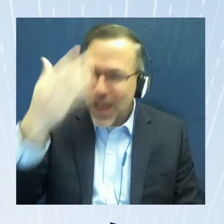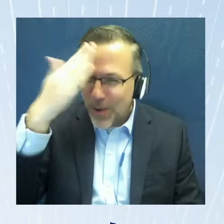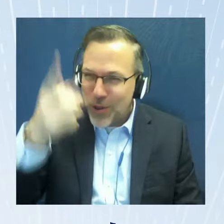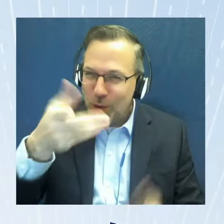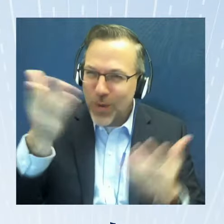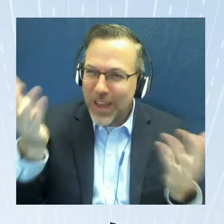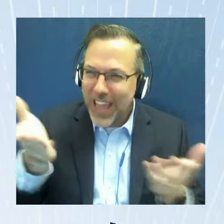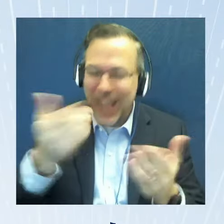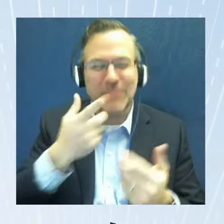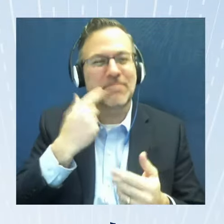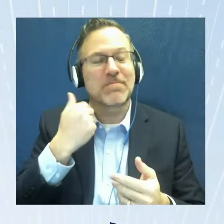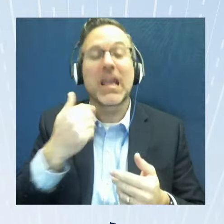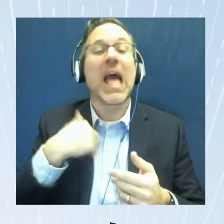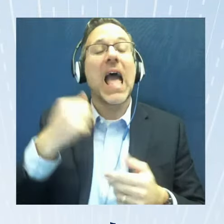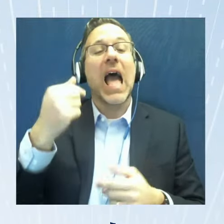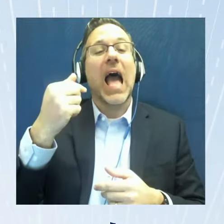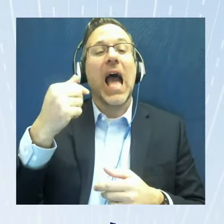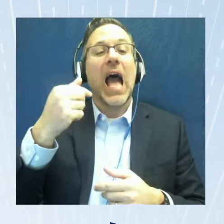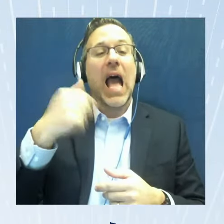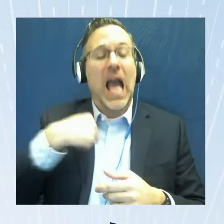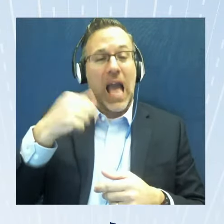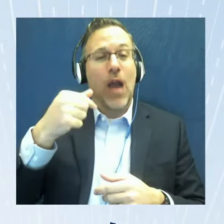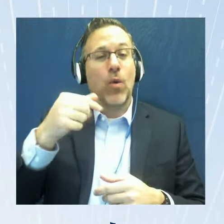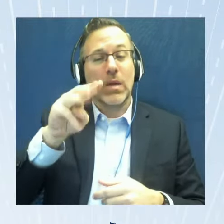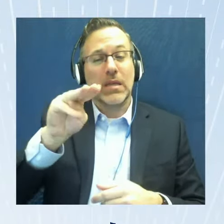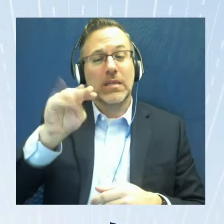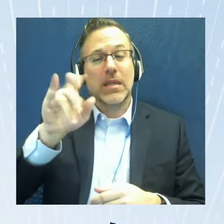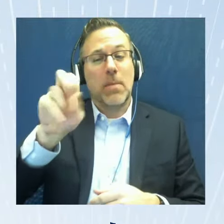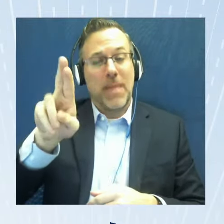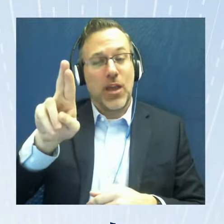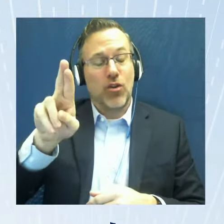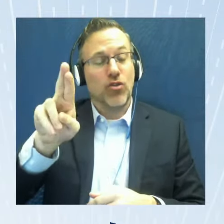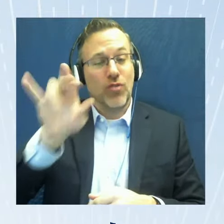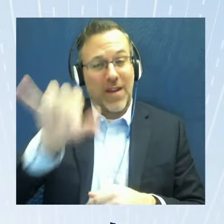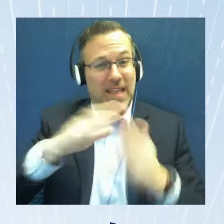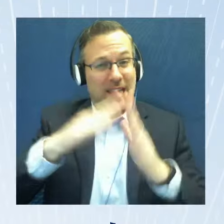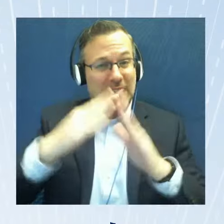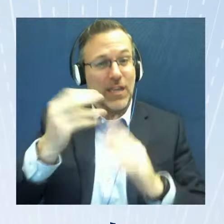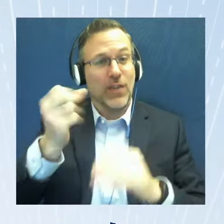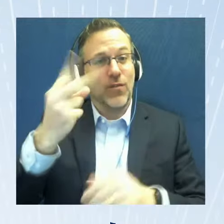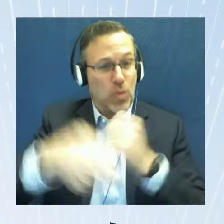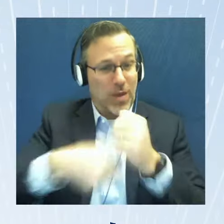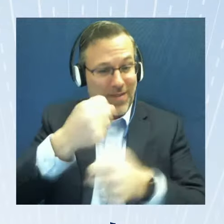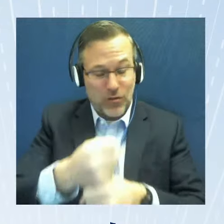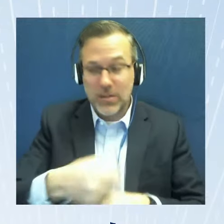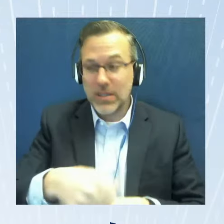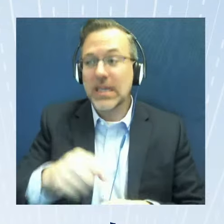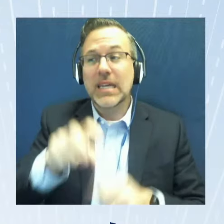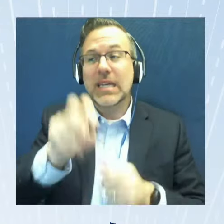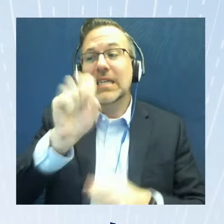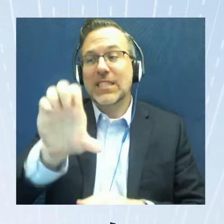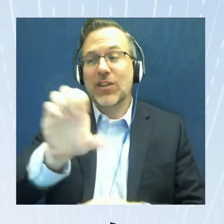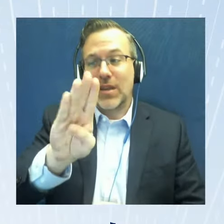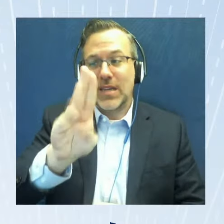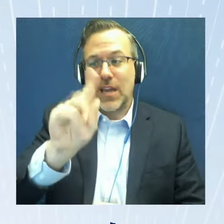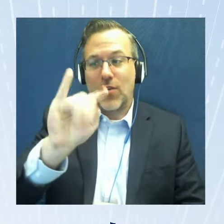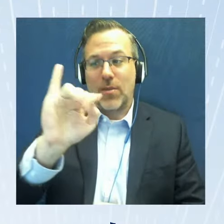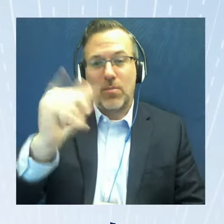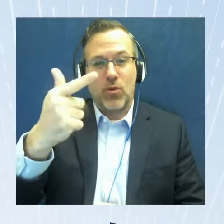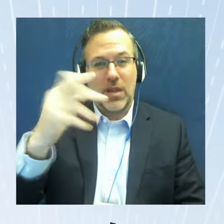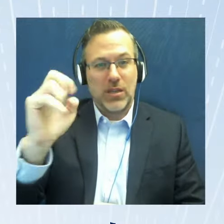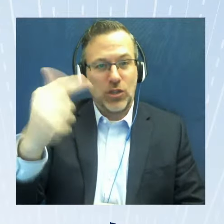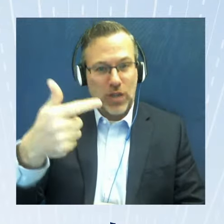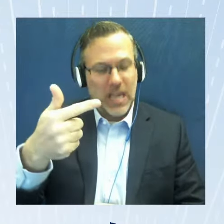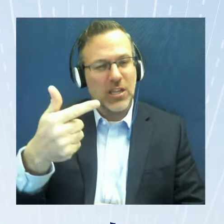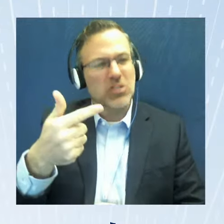For 12 years. And as mayor, obviously, I know Secretary Buttigieg will tell you the same, you really get to see the impact you have on your constituents